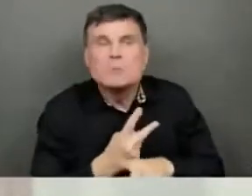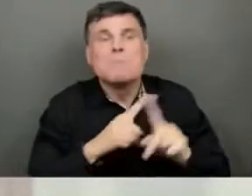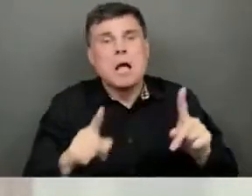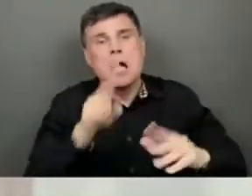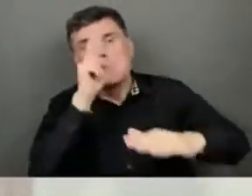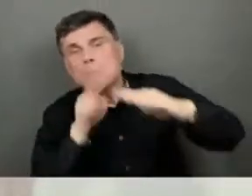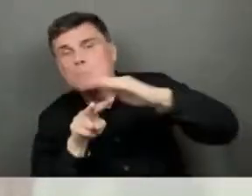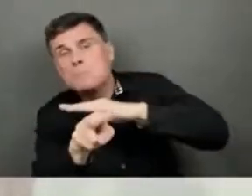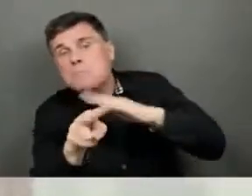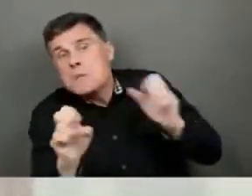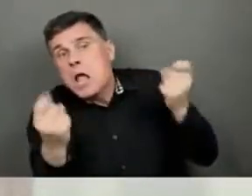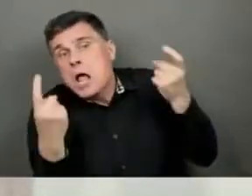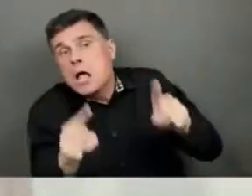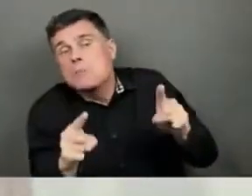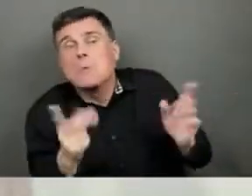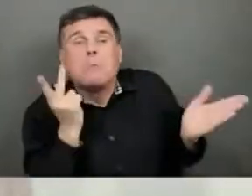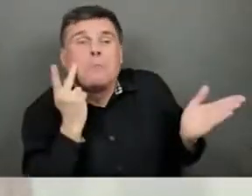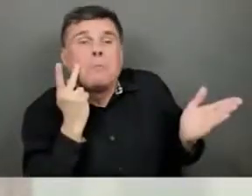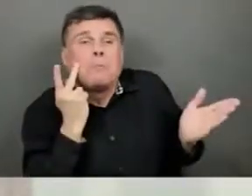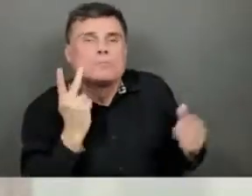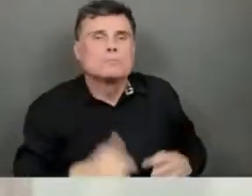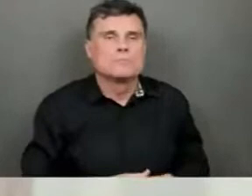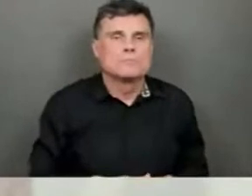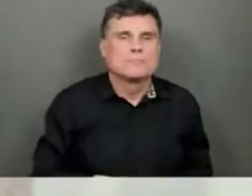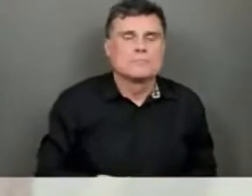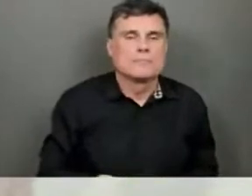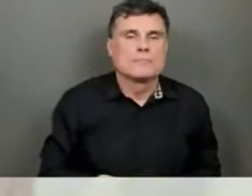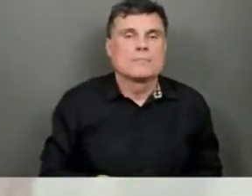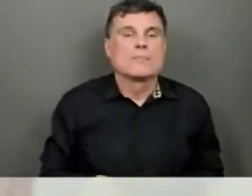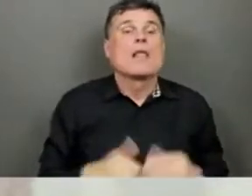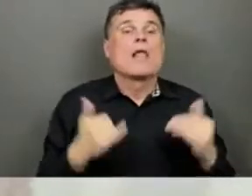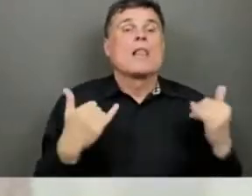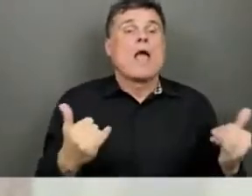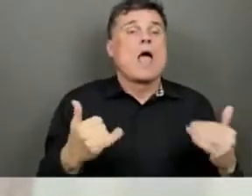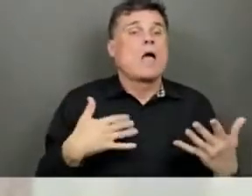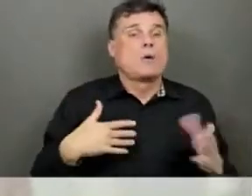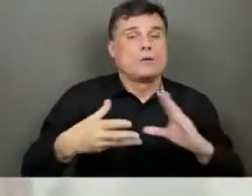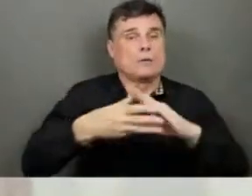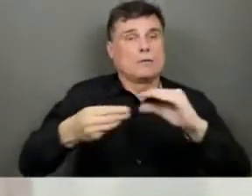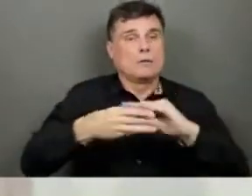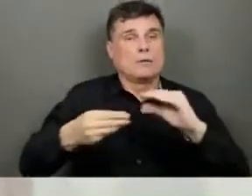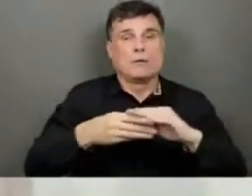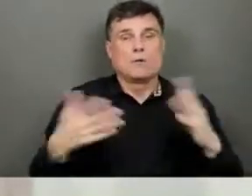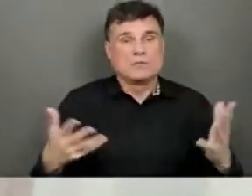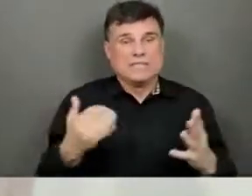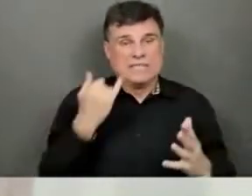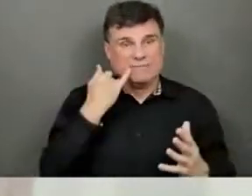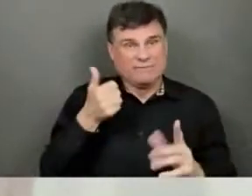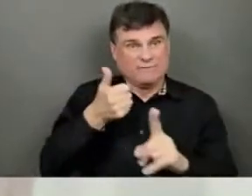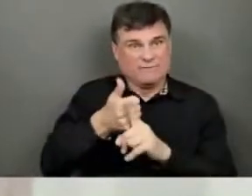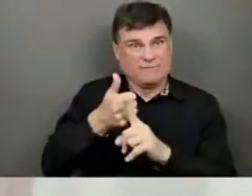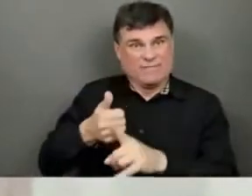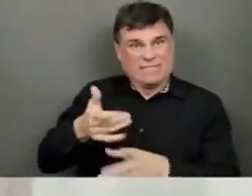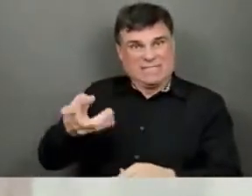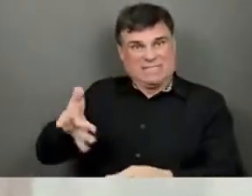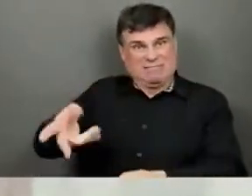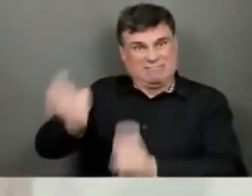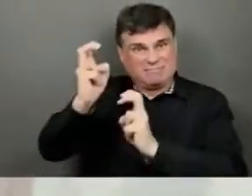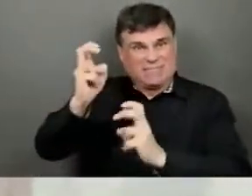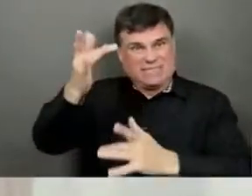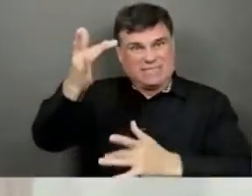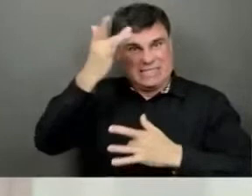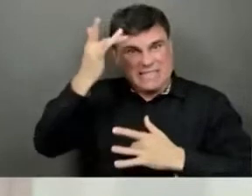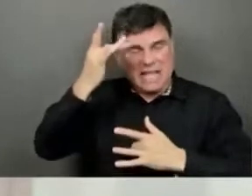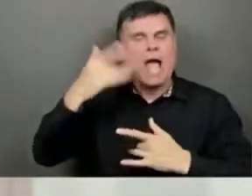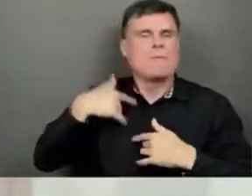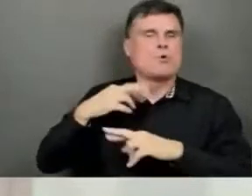also want to take a moment to talk about treatments for COVID. So as we know, some of the monoclonal antibody treatments